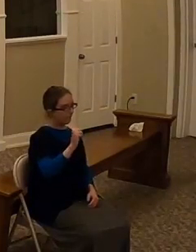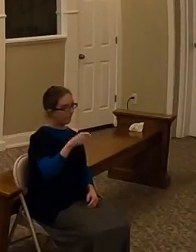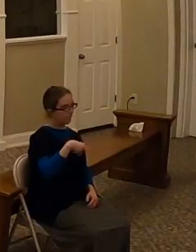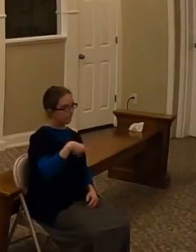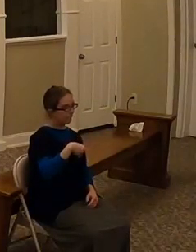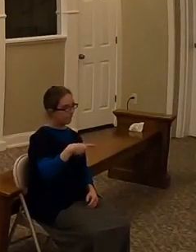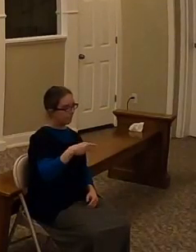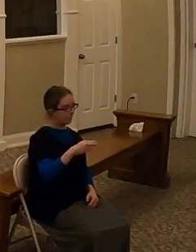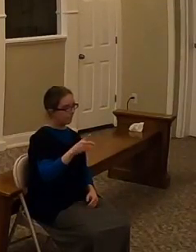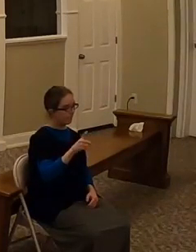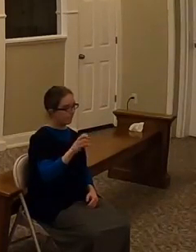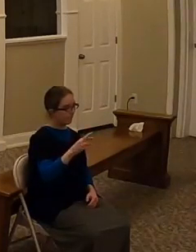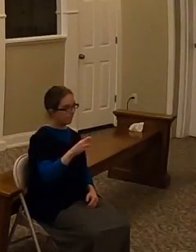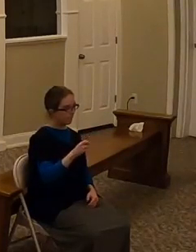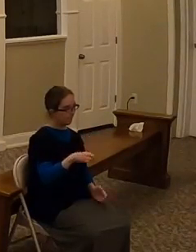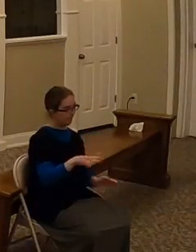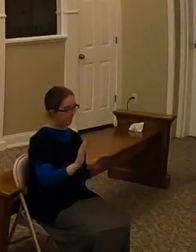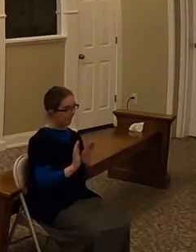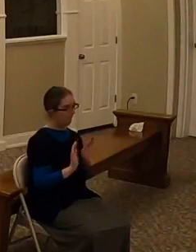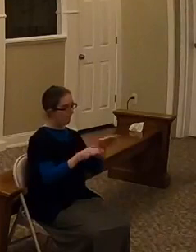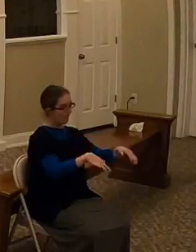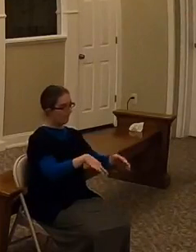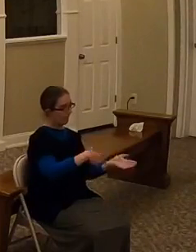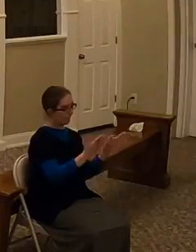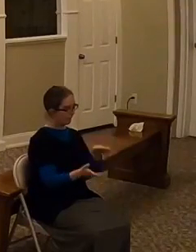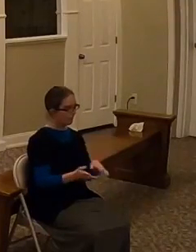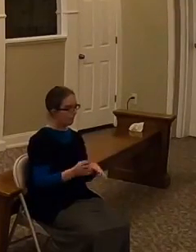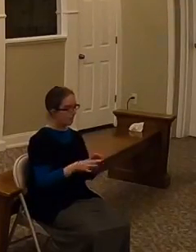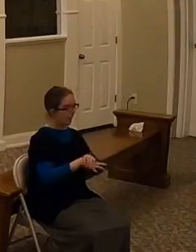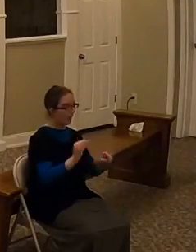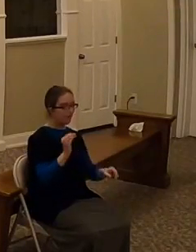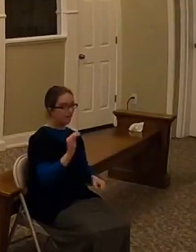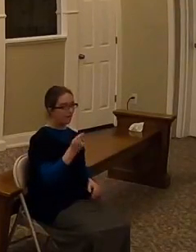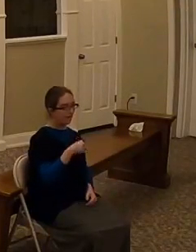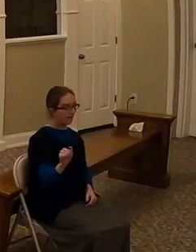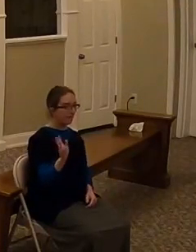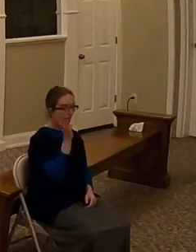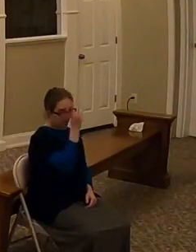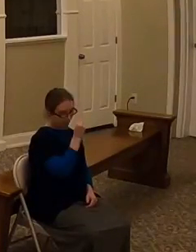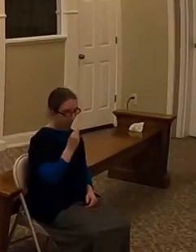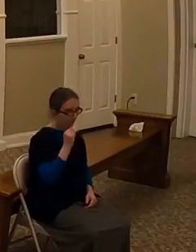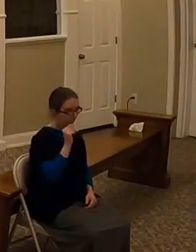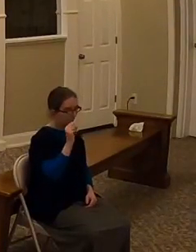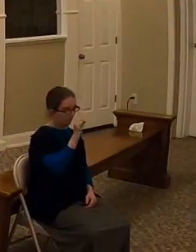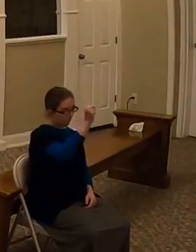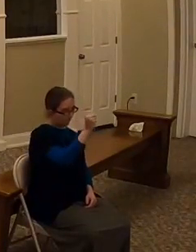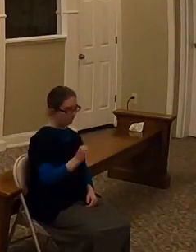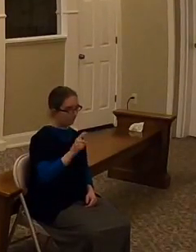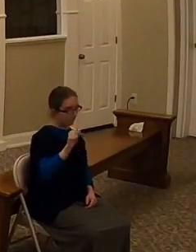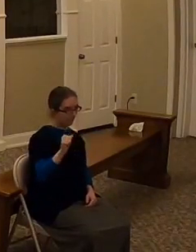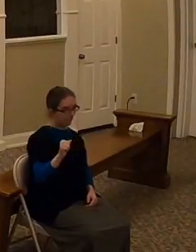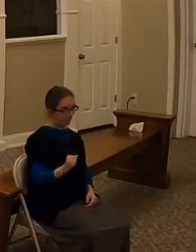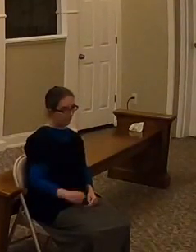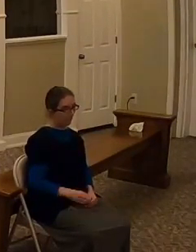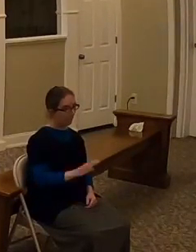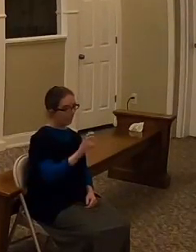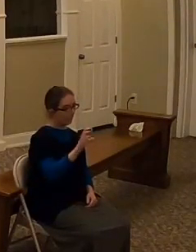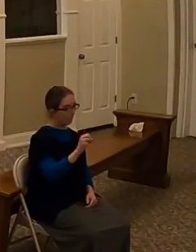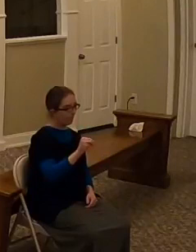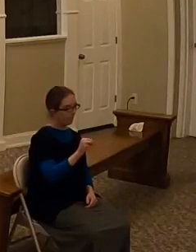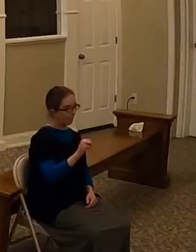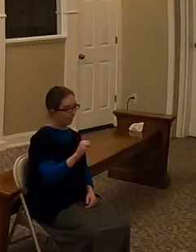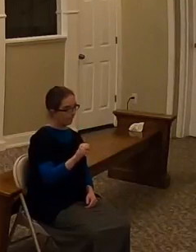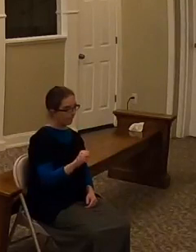where they bury the dead. On the outside, they're pretty. I mean, if you go down there in South Louisiana, I've been in big old cemeteries down there,